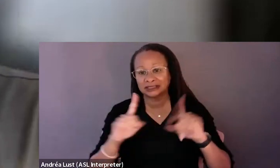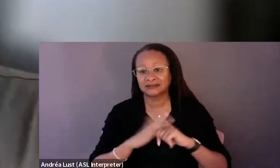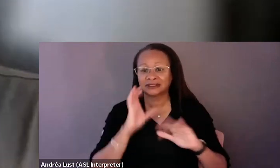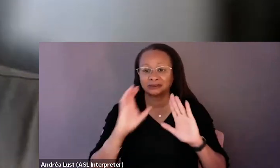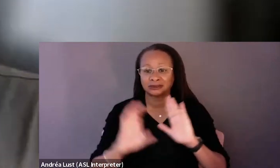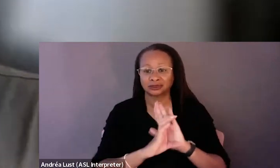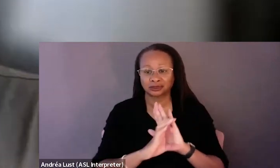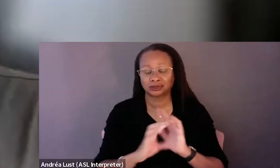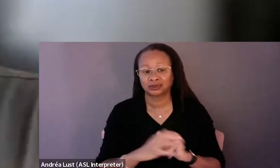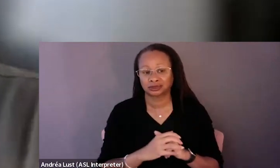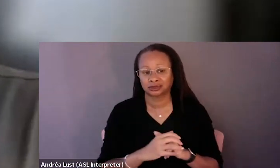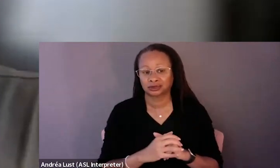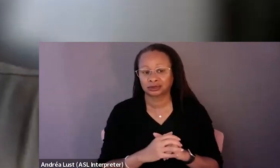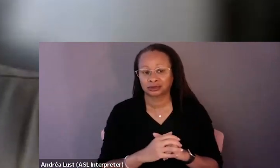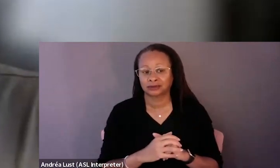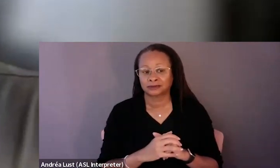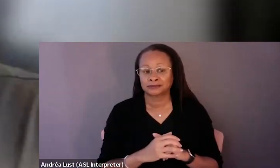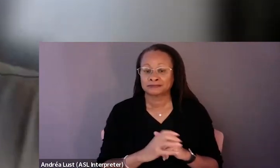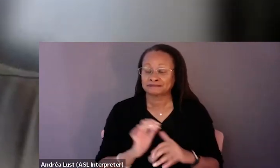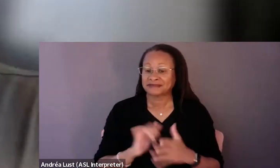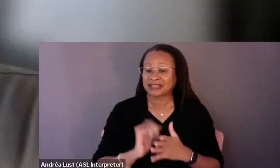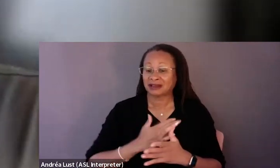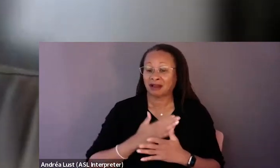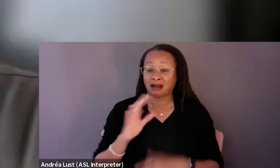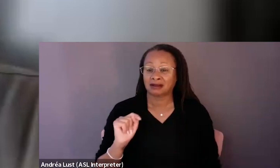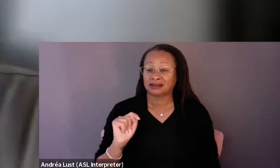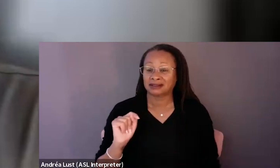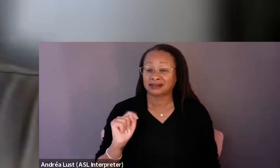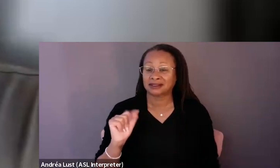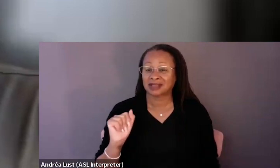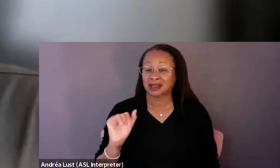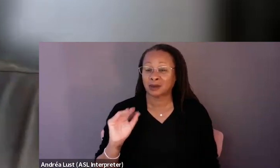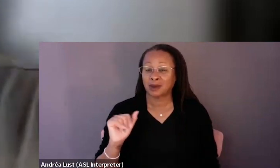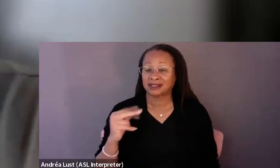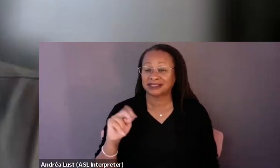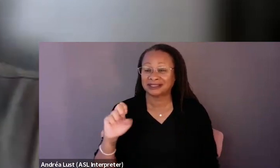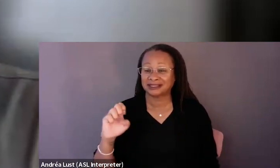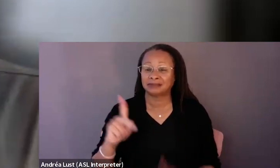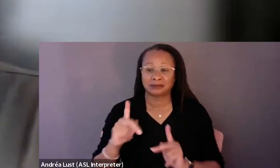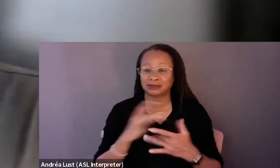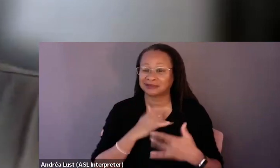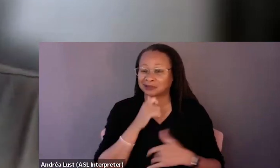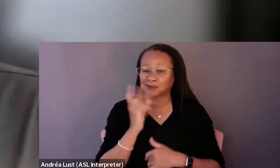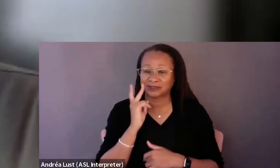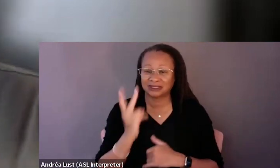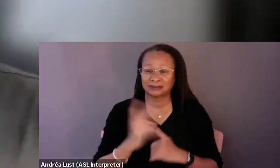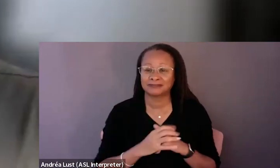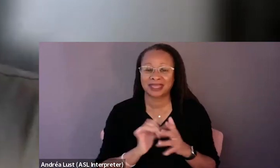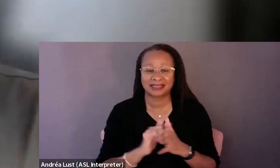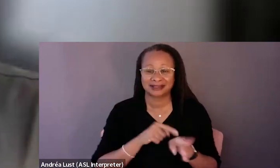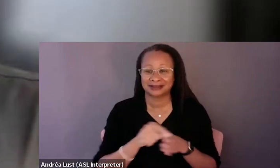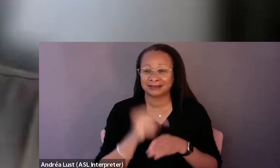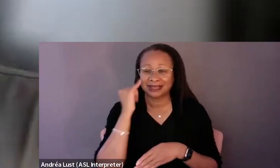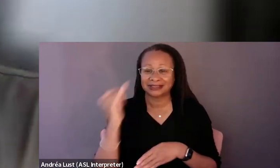image that our Taiwanese people don't usually see. That's the main idea